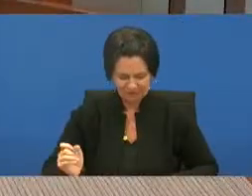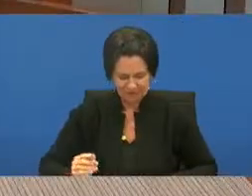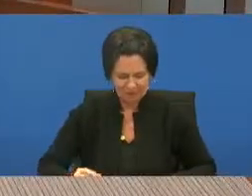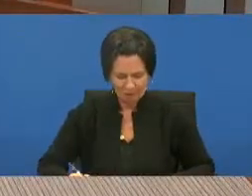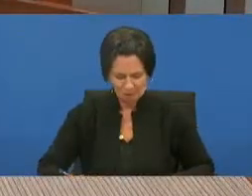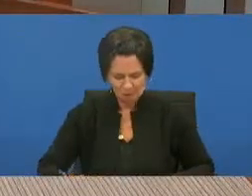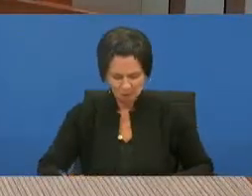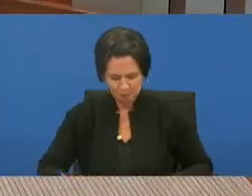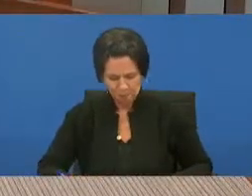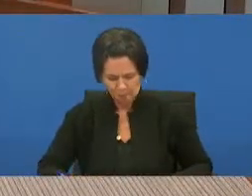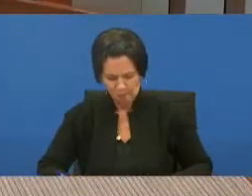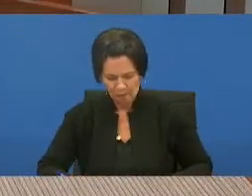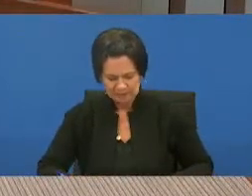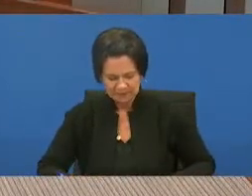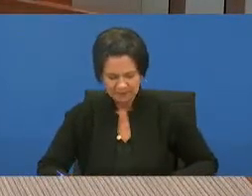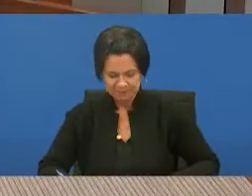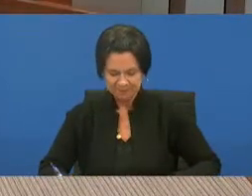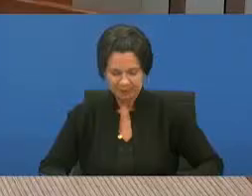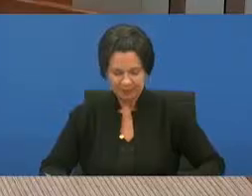Councilman Kennedy, you have anything else you want to add?